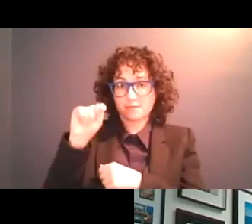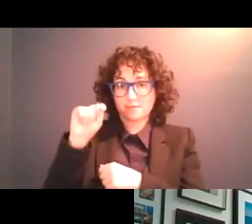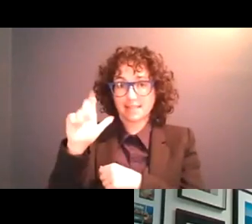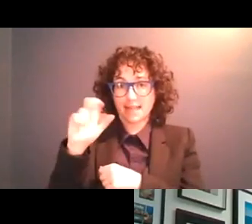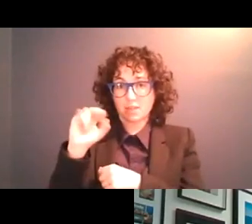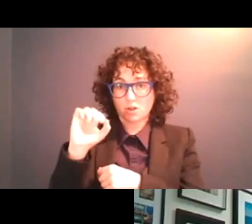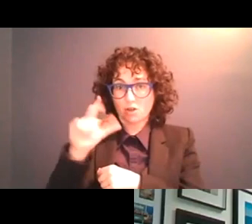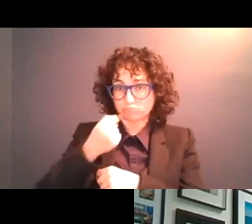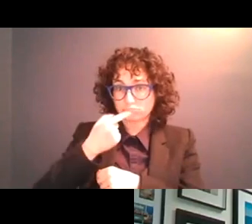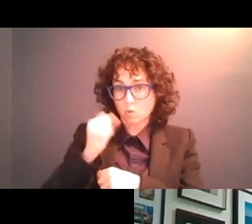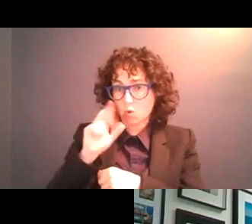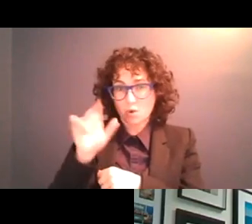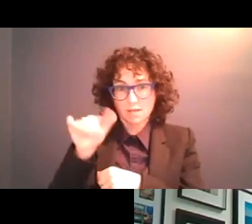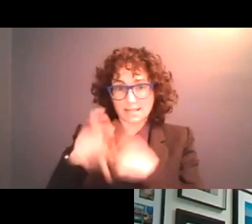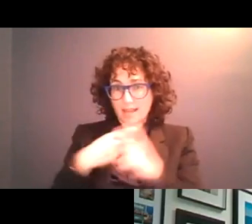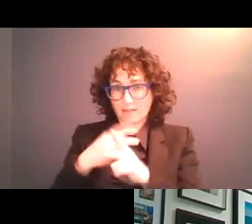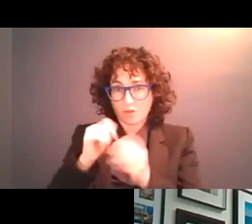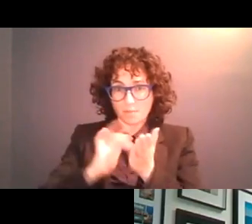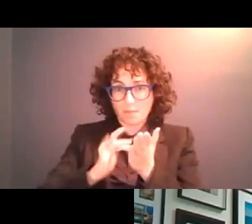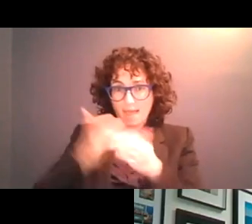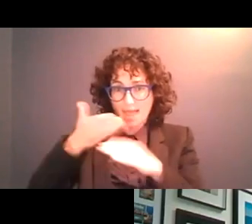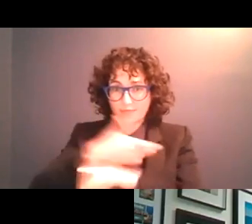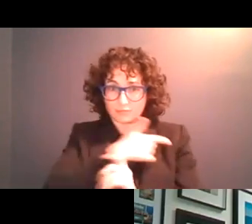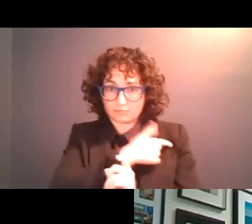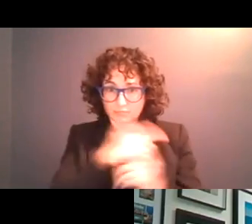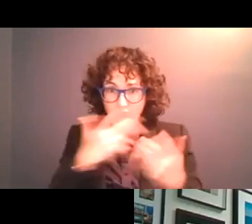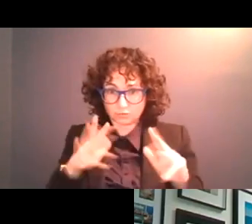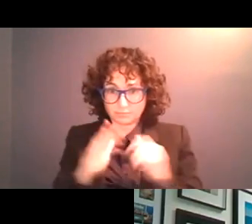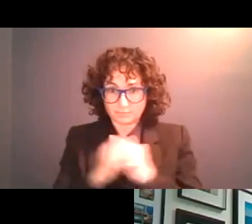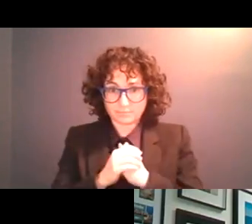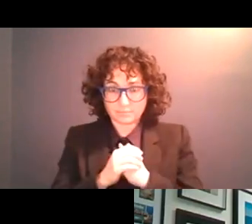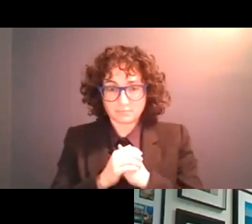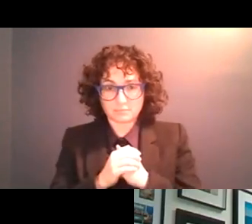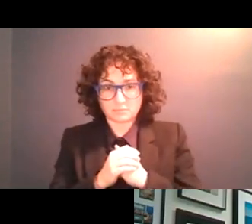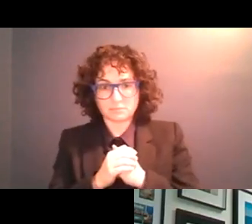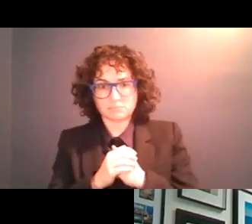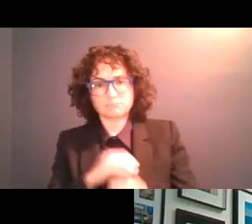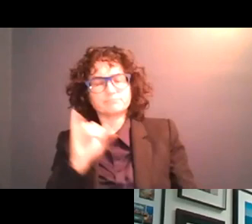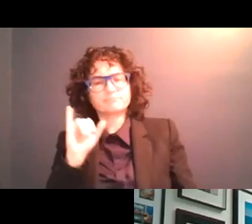type of other medication after having the shot?